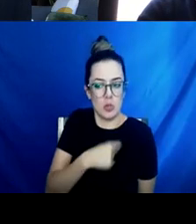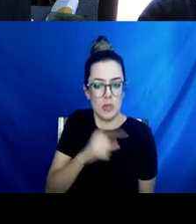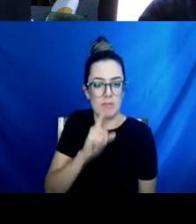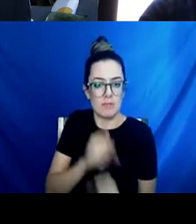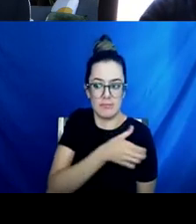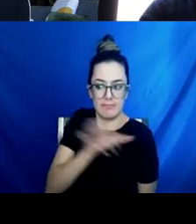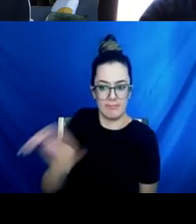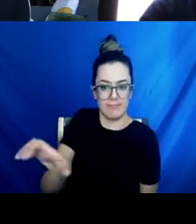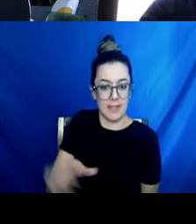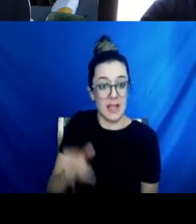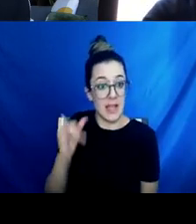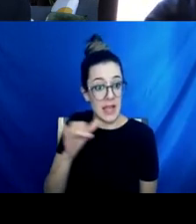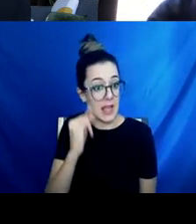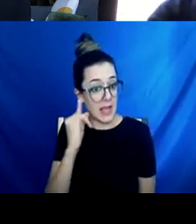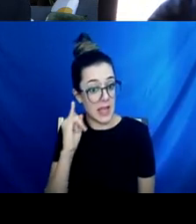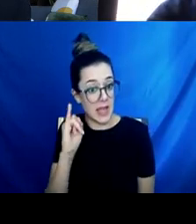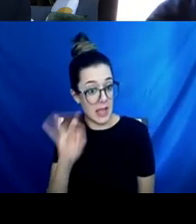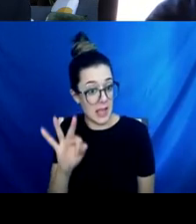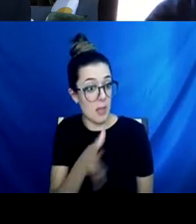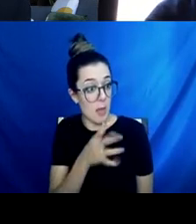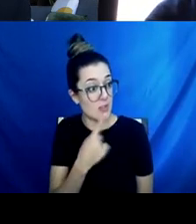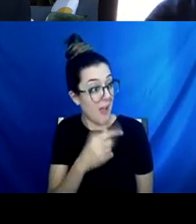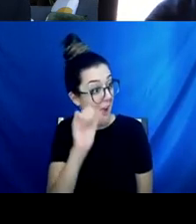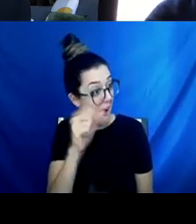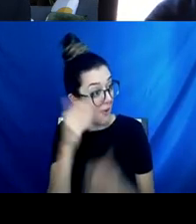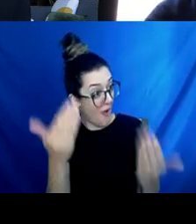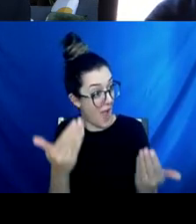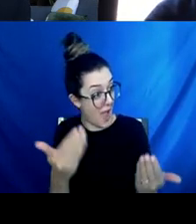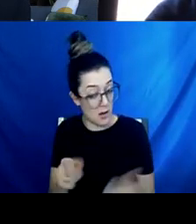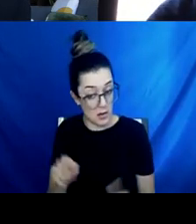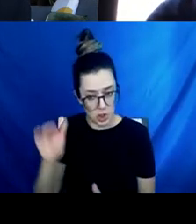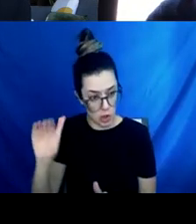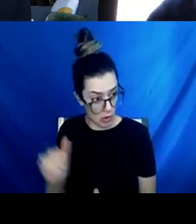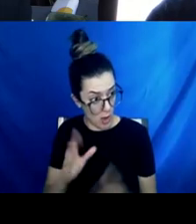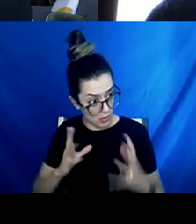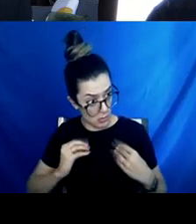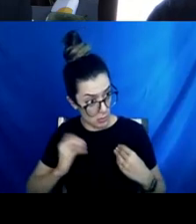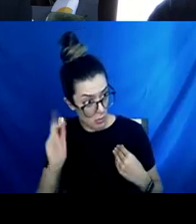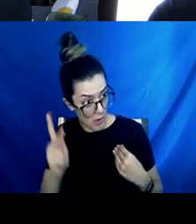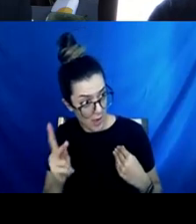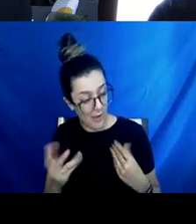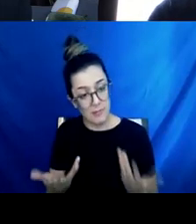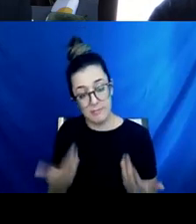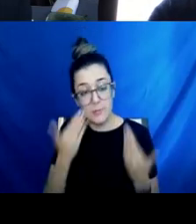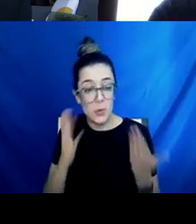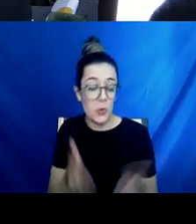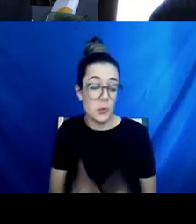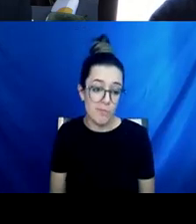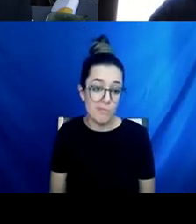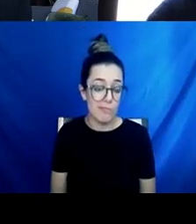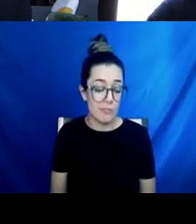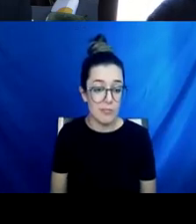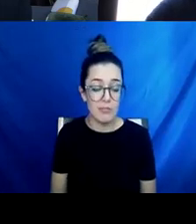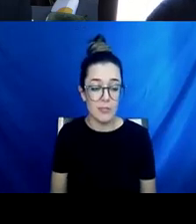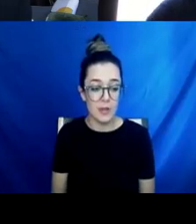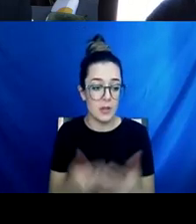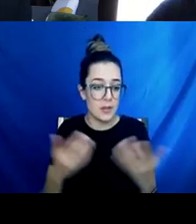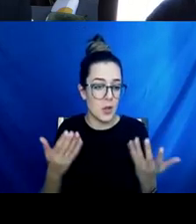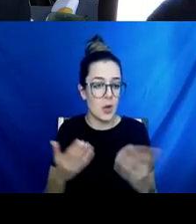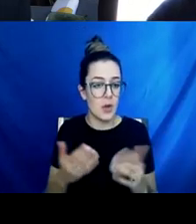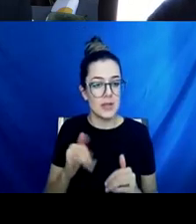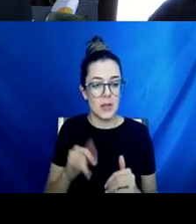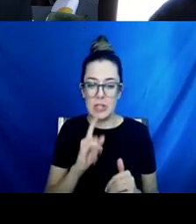never really thought about this though. Should desensitize violence. I don't know that you can though, because if I kept telling you these specific stories of these little girls